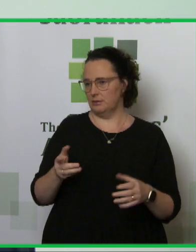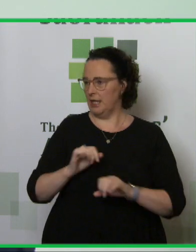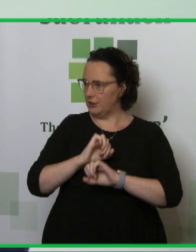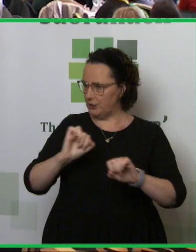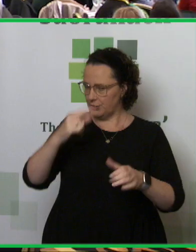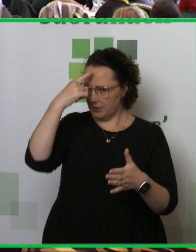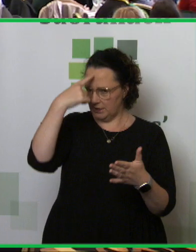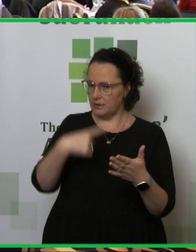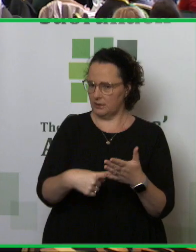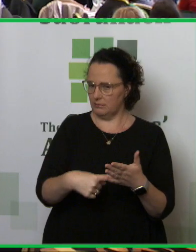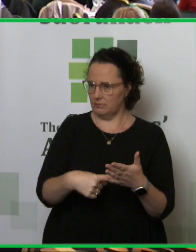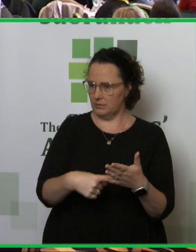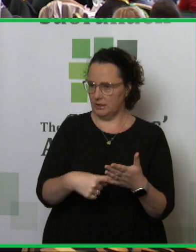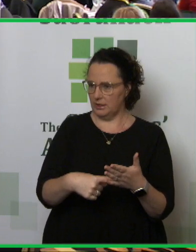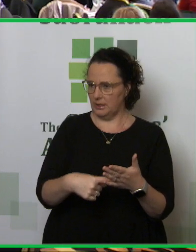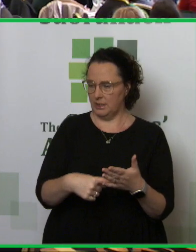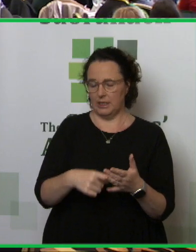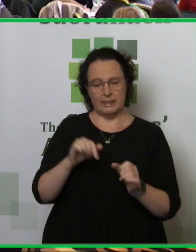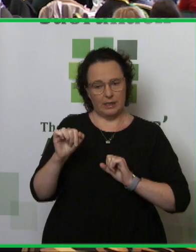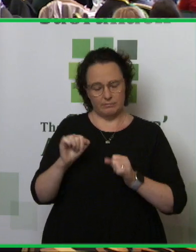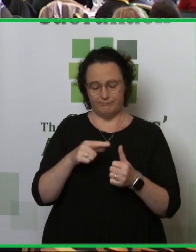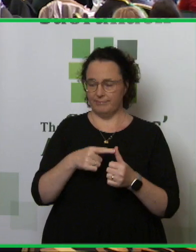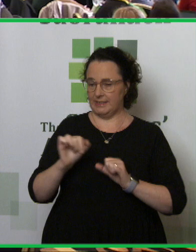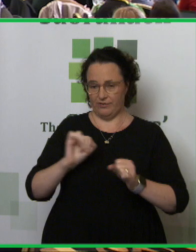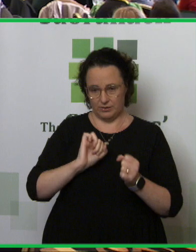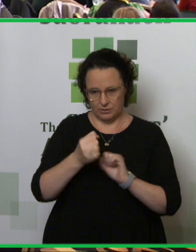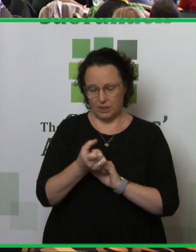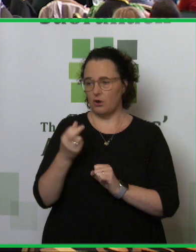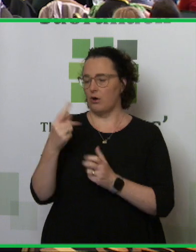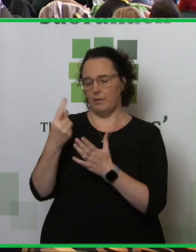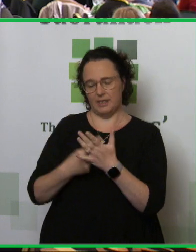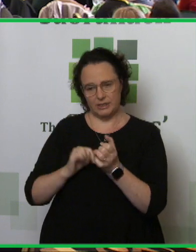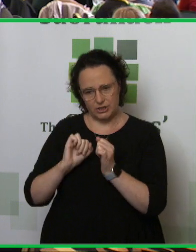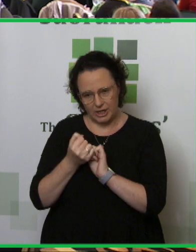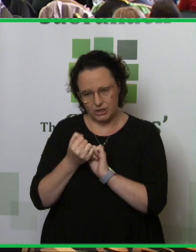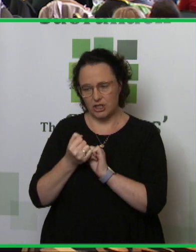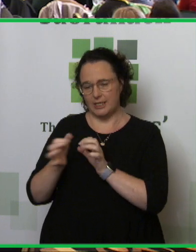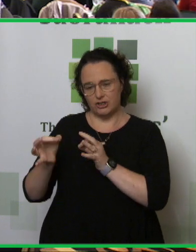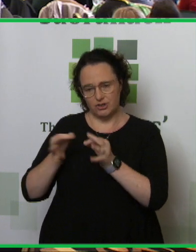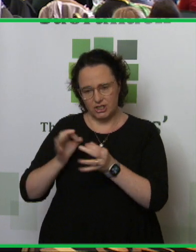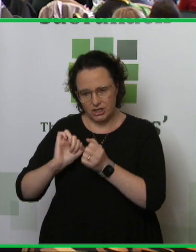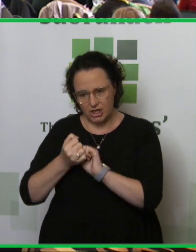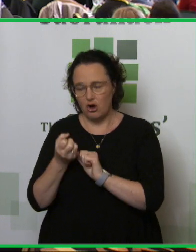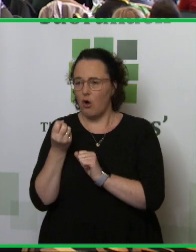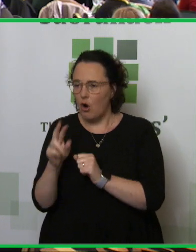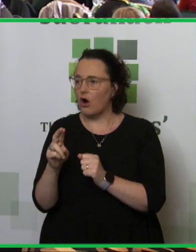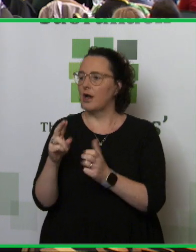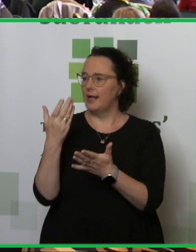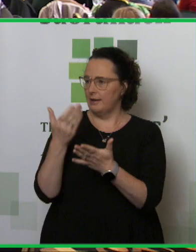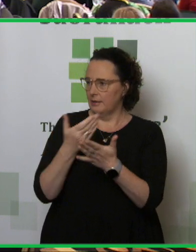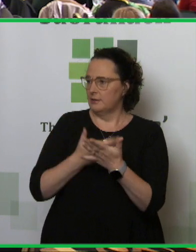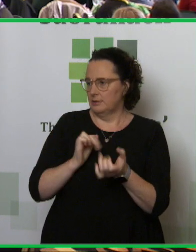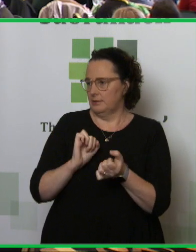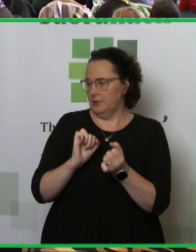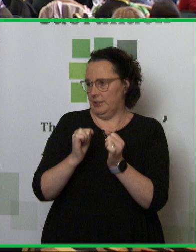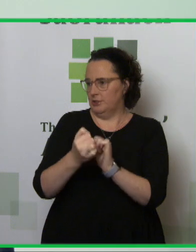decisions, either about services change, or policy change, strategic change, or legislative change. These are all